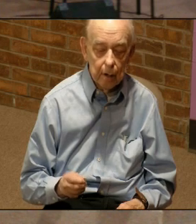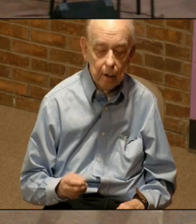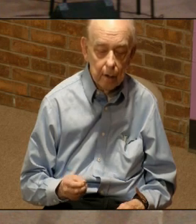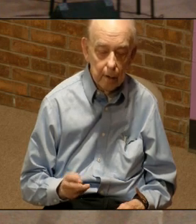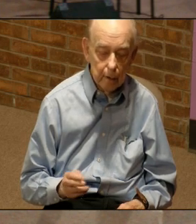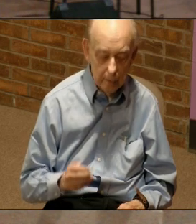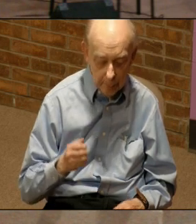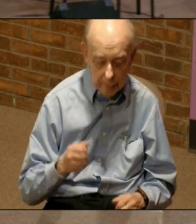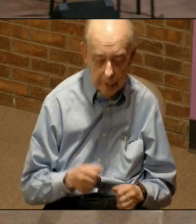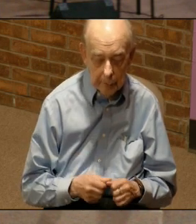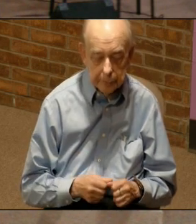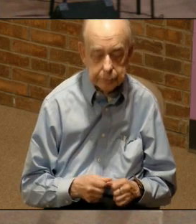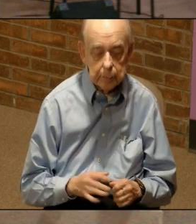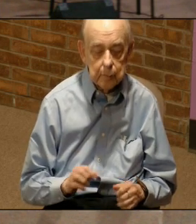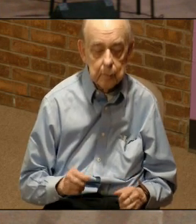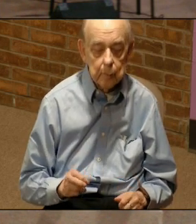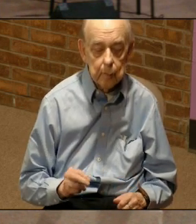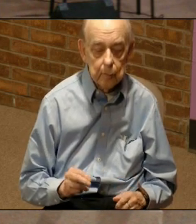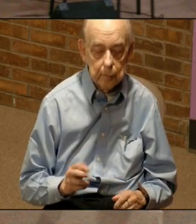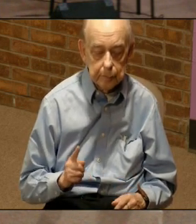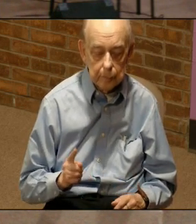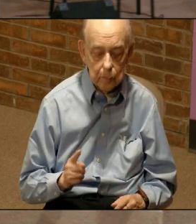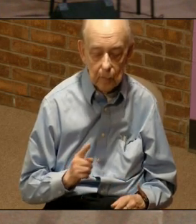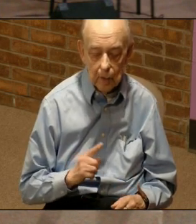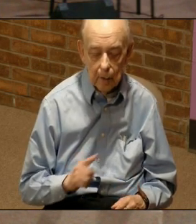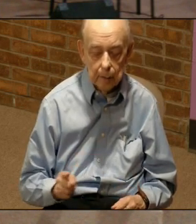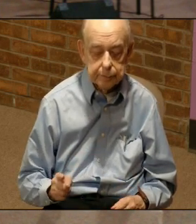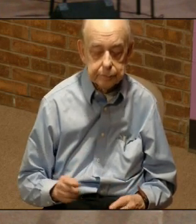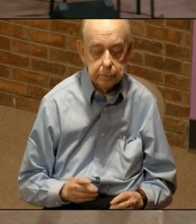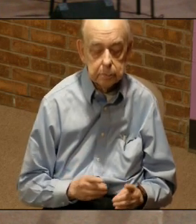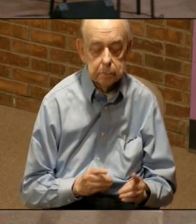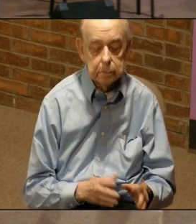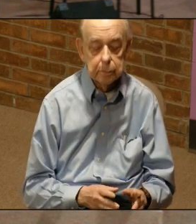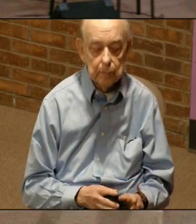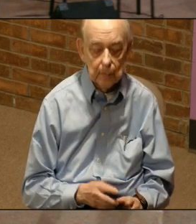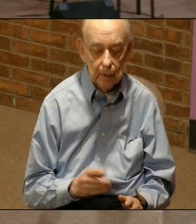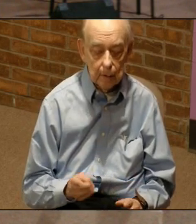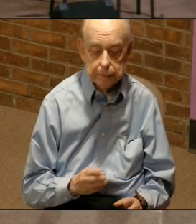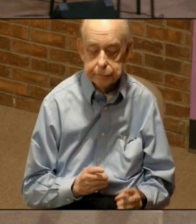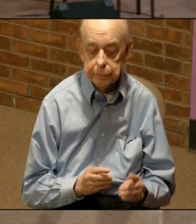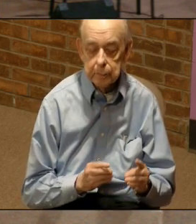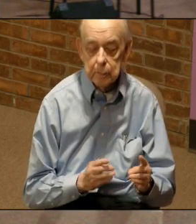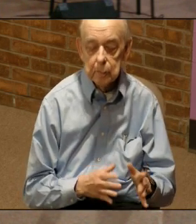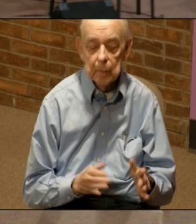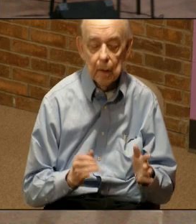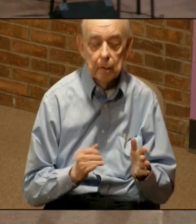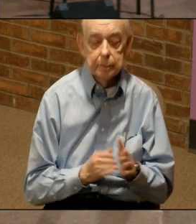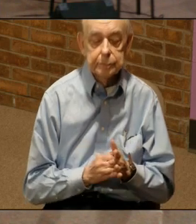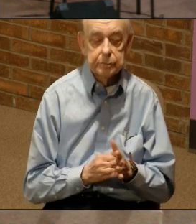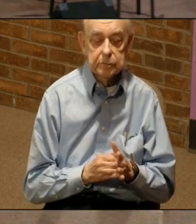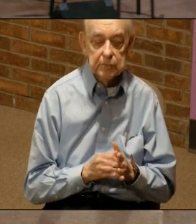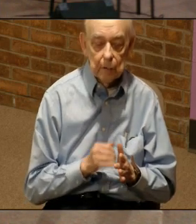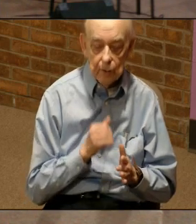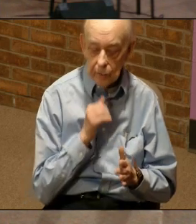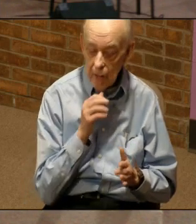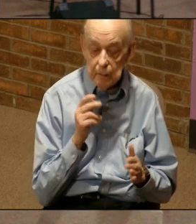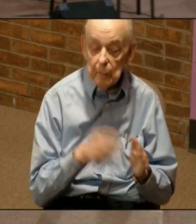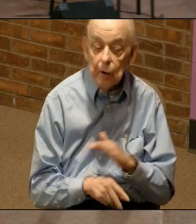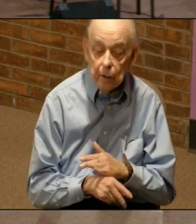Because remember, John was one of the disciples, was the only disciple that was not